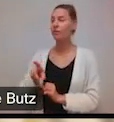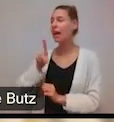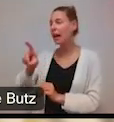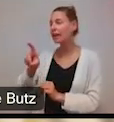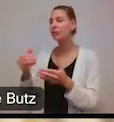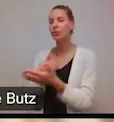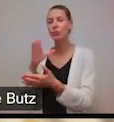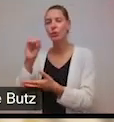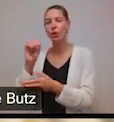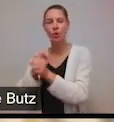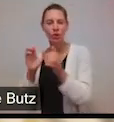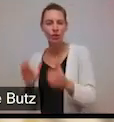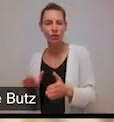tomorrow.